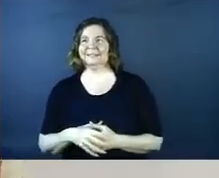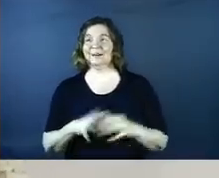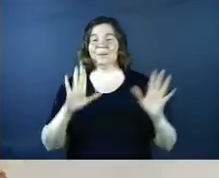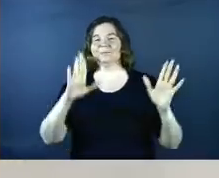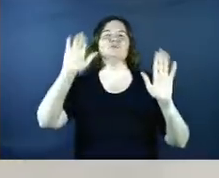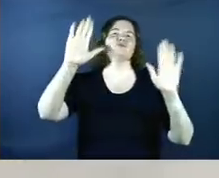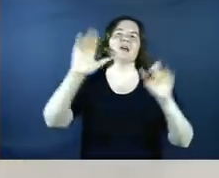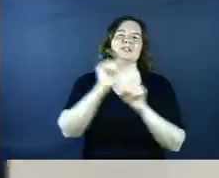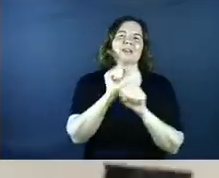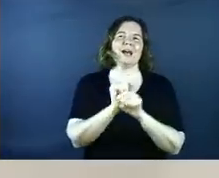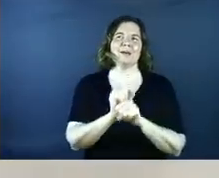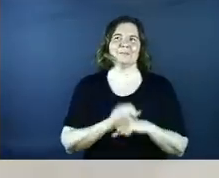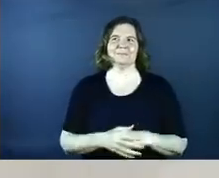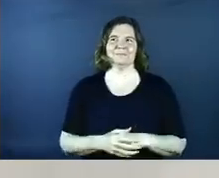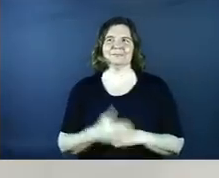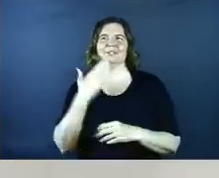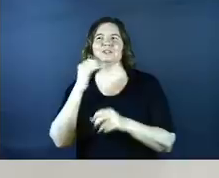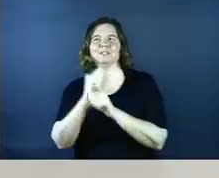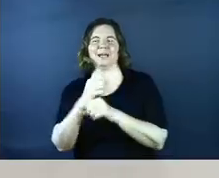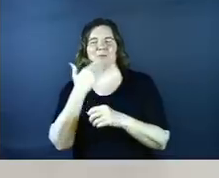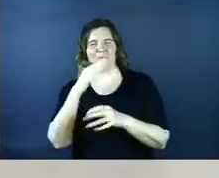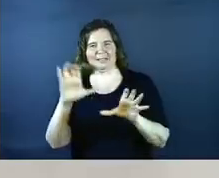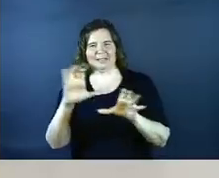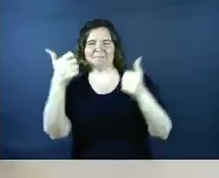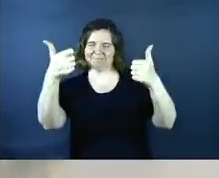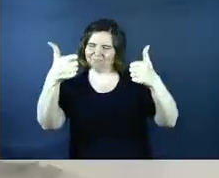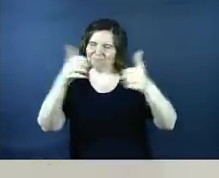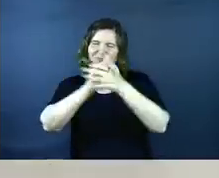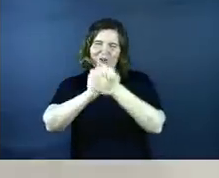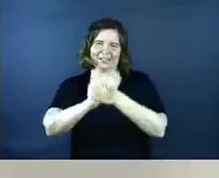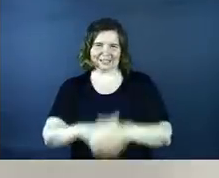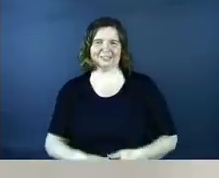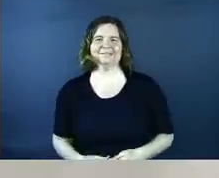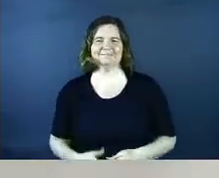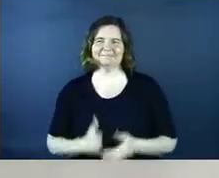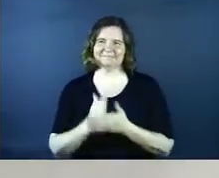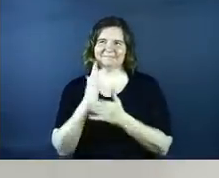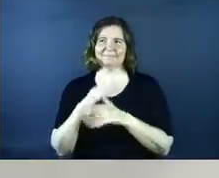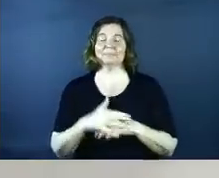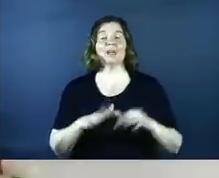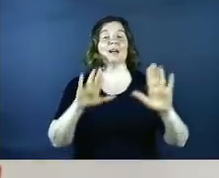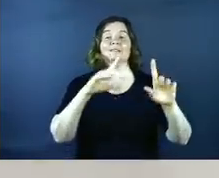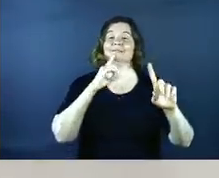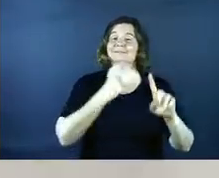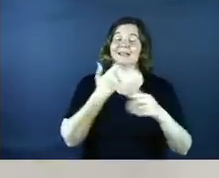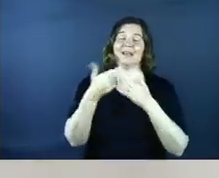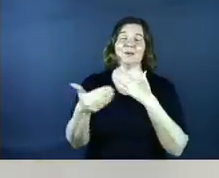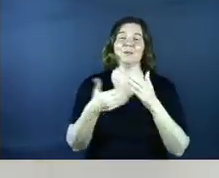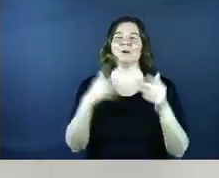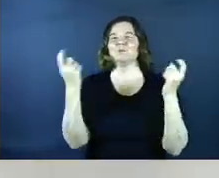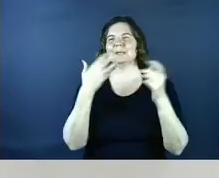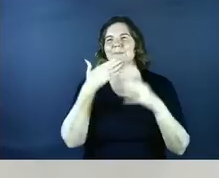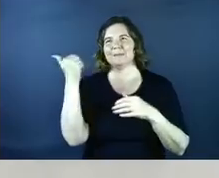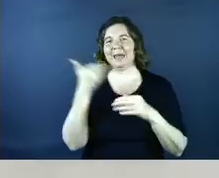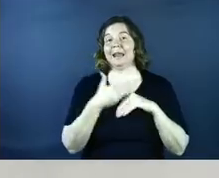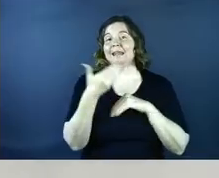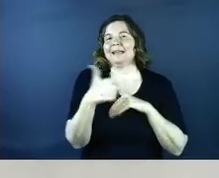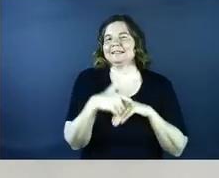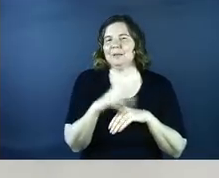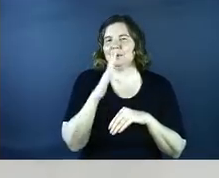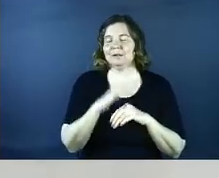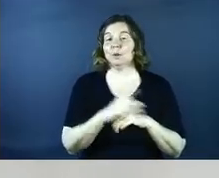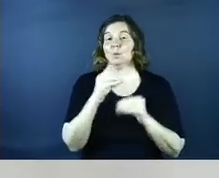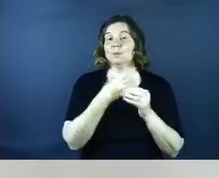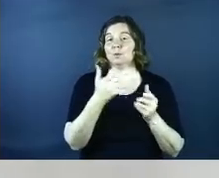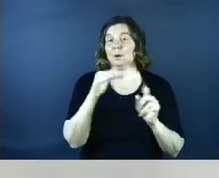great job. Good job, guys. Well done. We'll celebrate better next time. All right. But hey, anyways, we'll celebrate better next time. Yeah, we will. One more